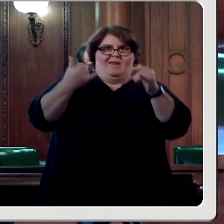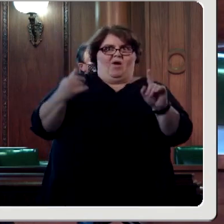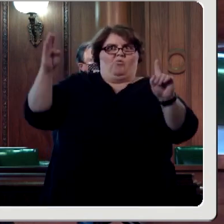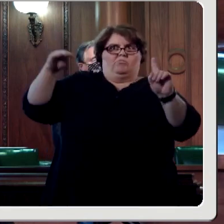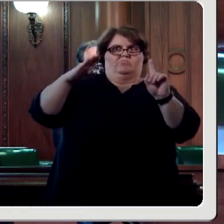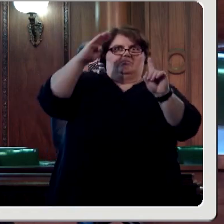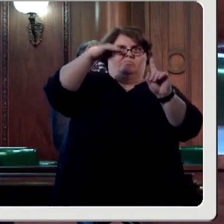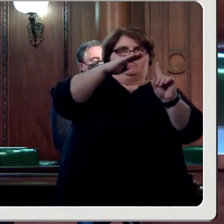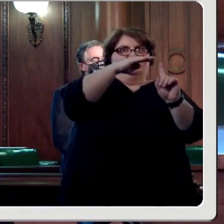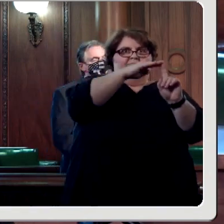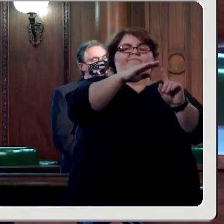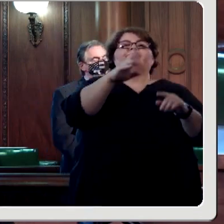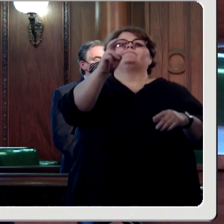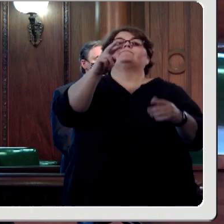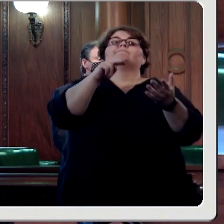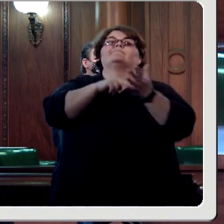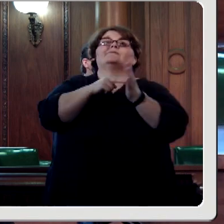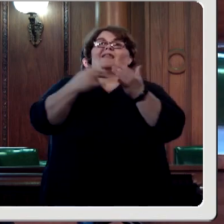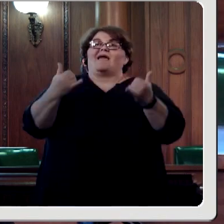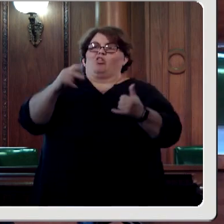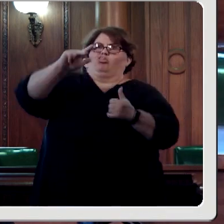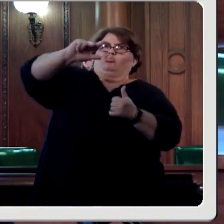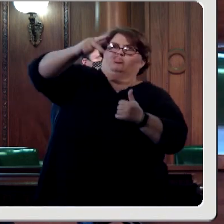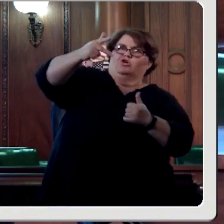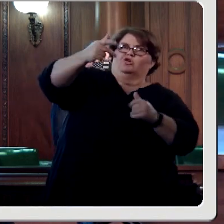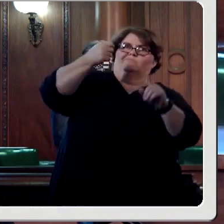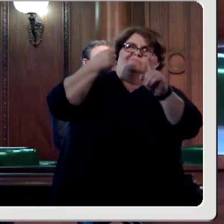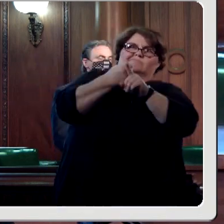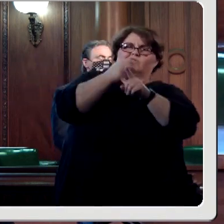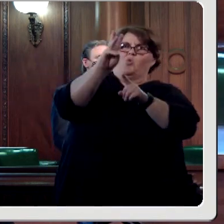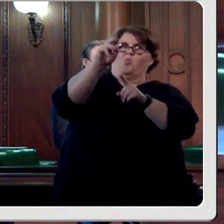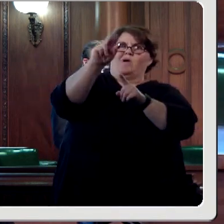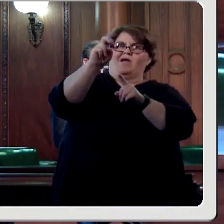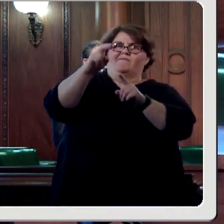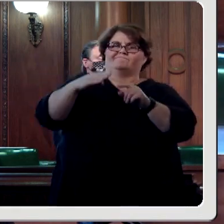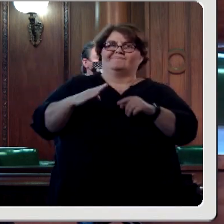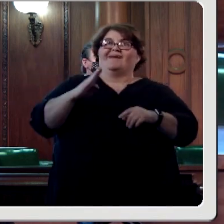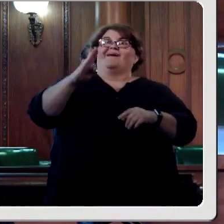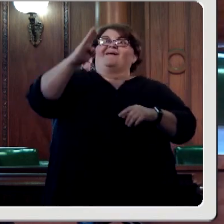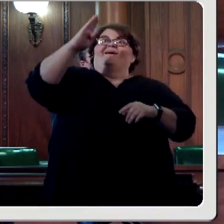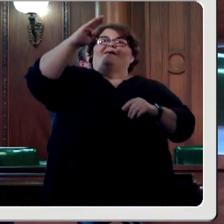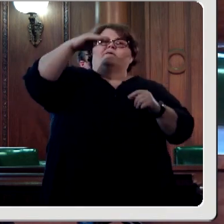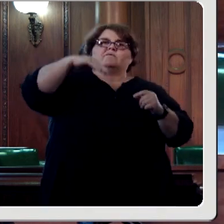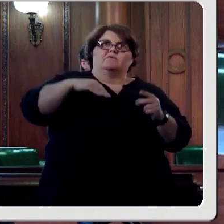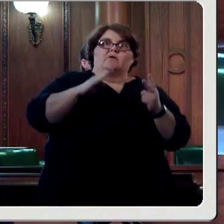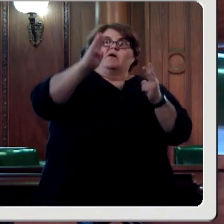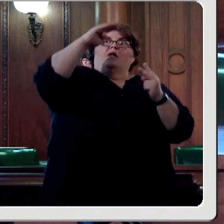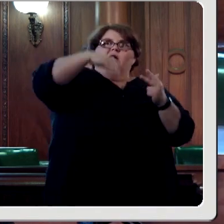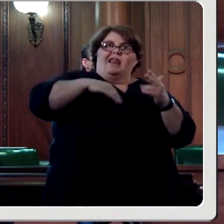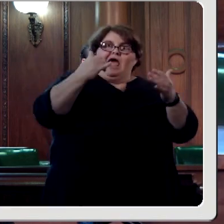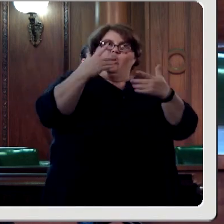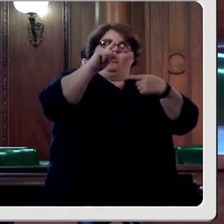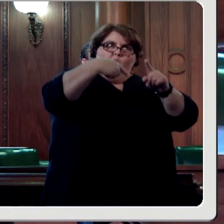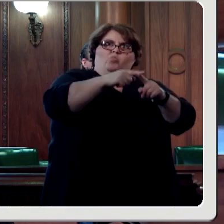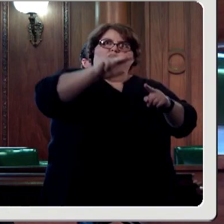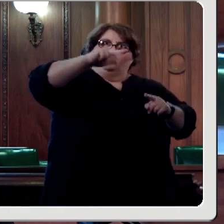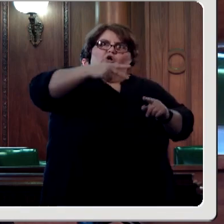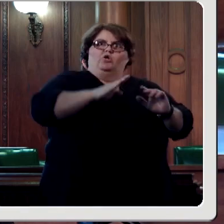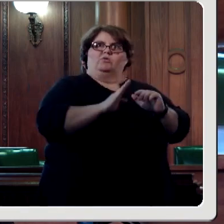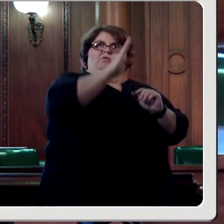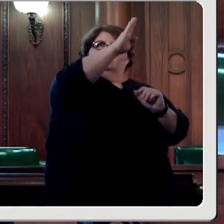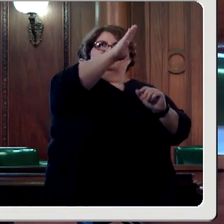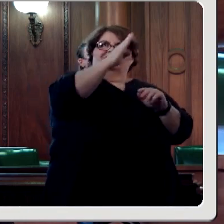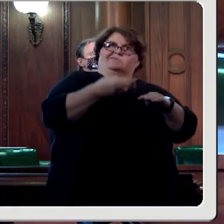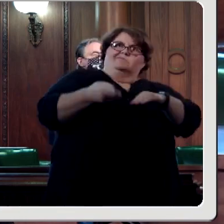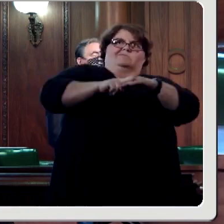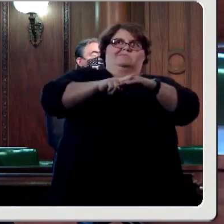3rd such wave of new infections. From an epidemiologic standpoint, this is an epidemic that is described in